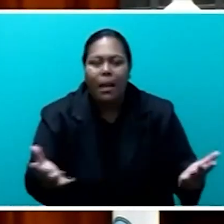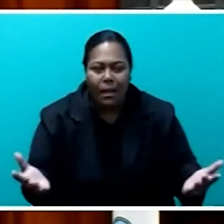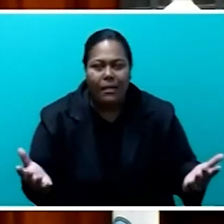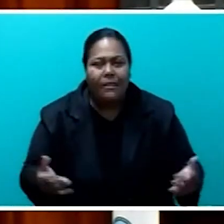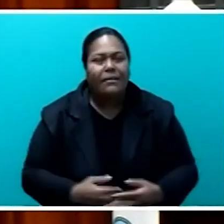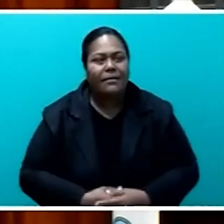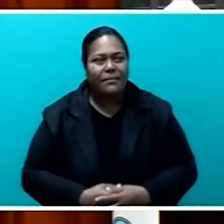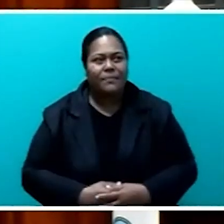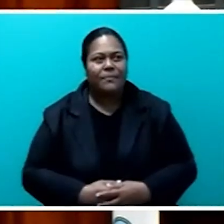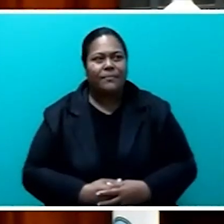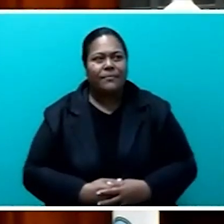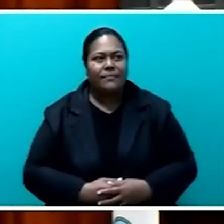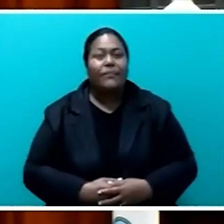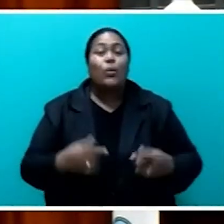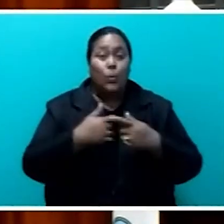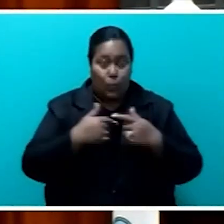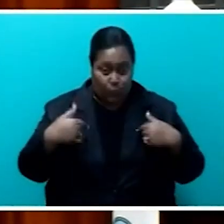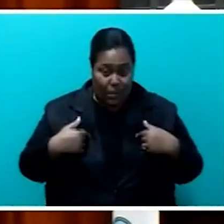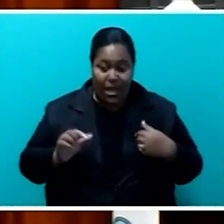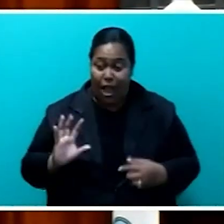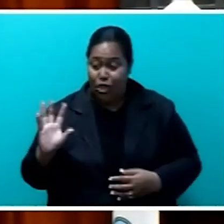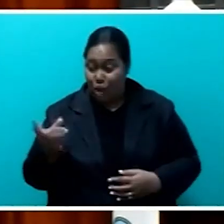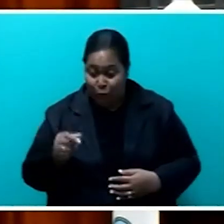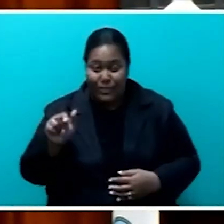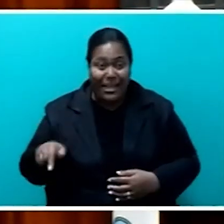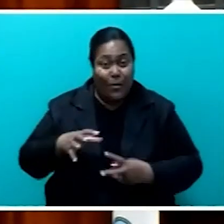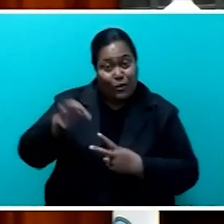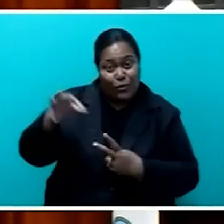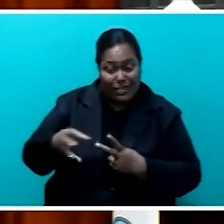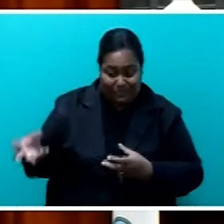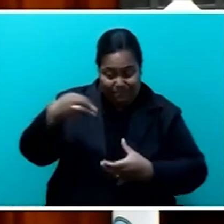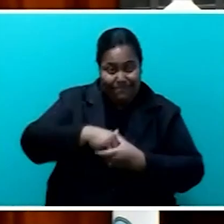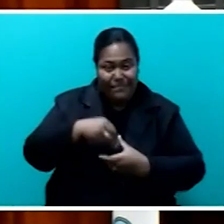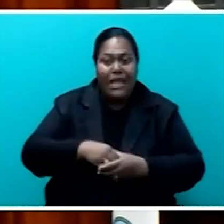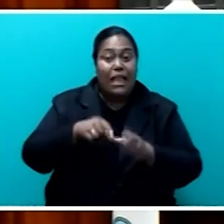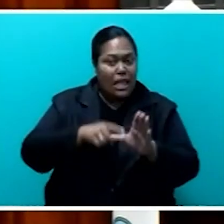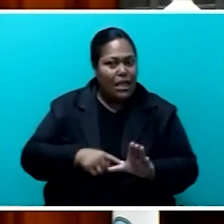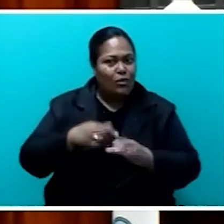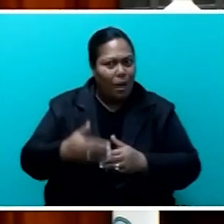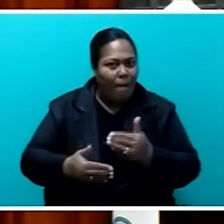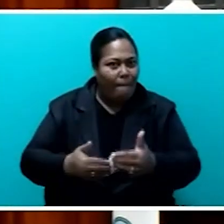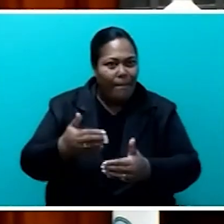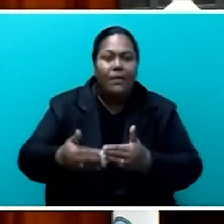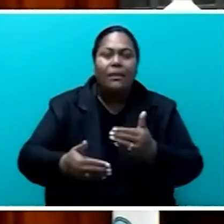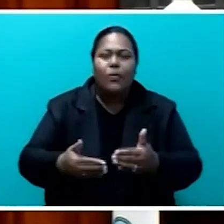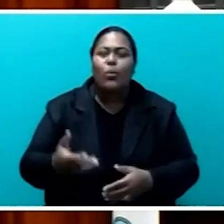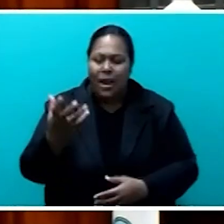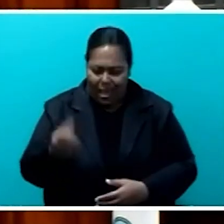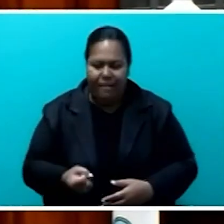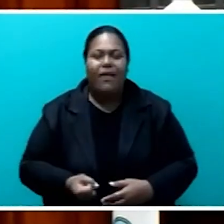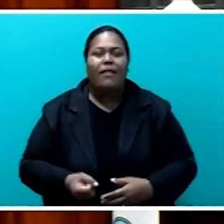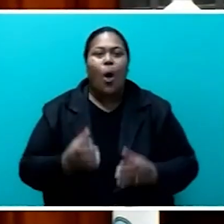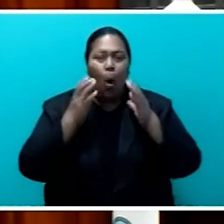of my statement, we and those that will be elected to this House in the years to come will hold their holy books and